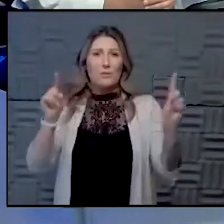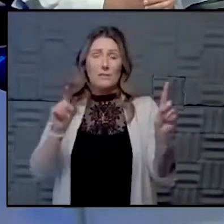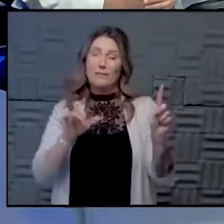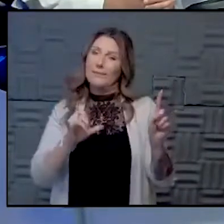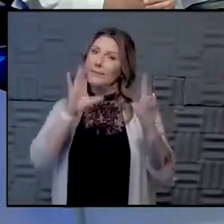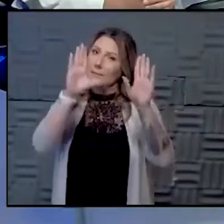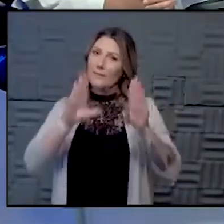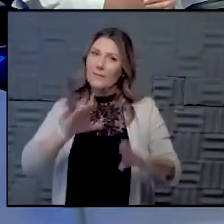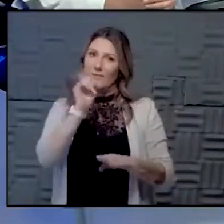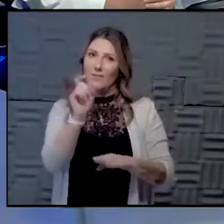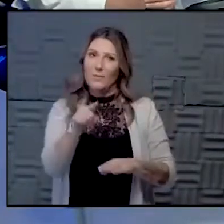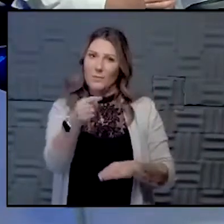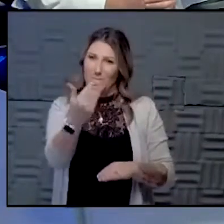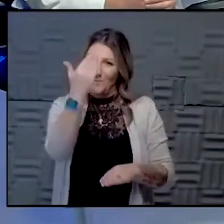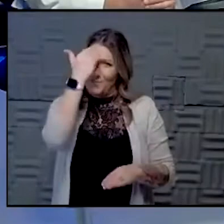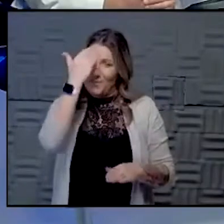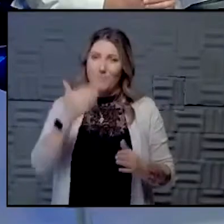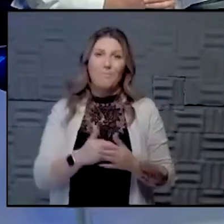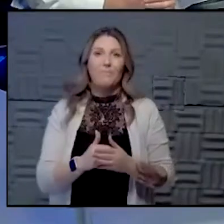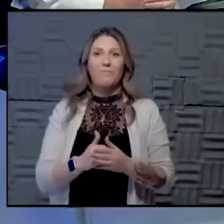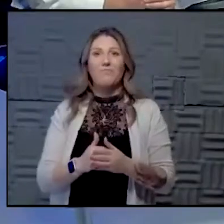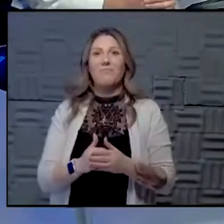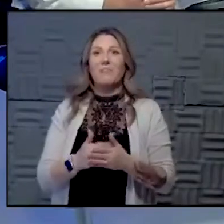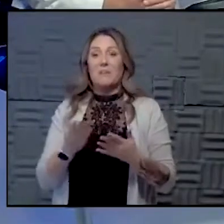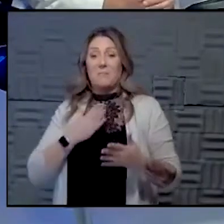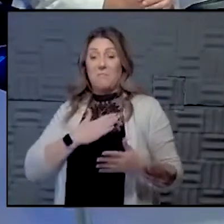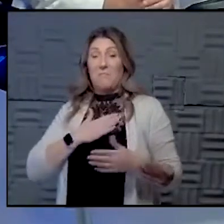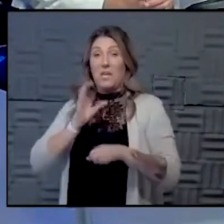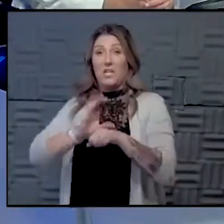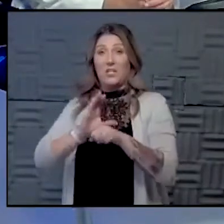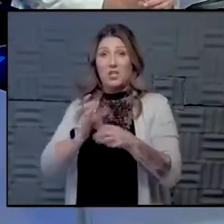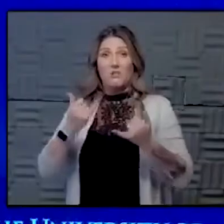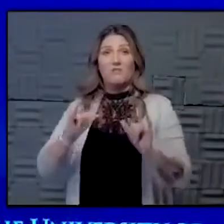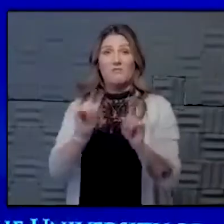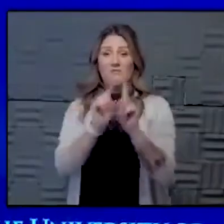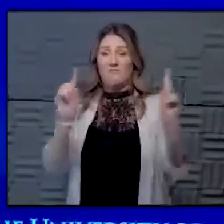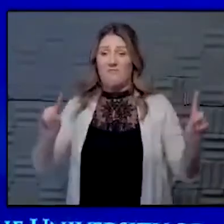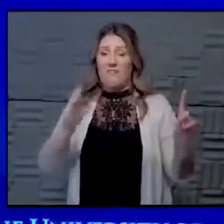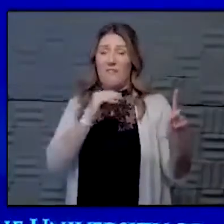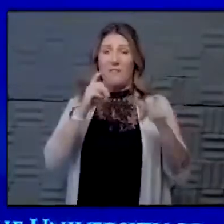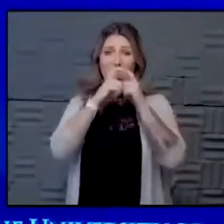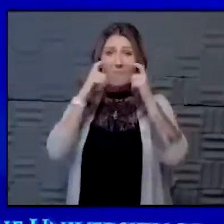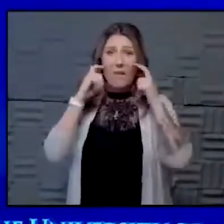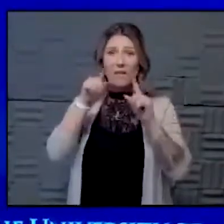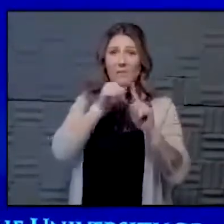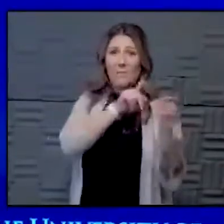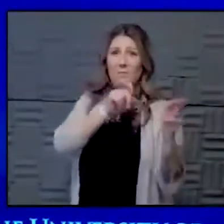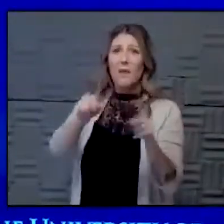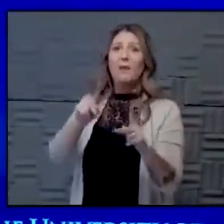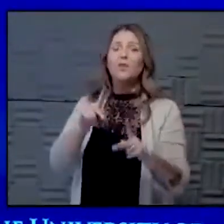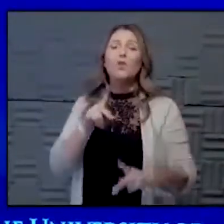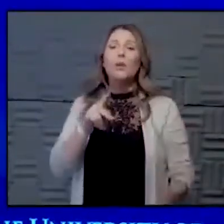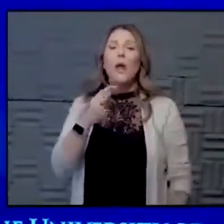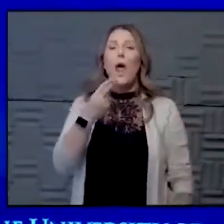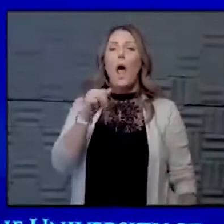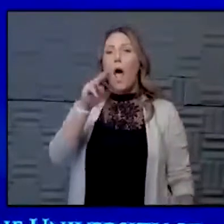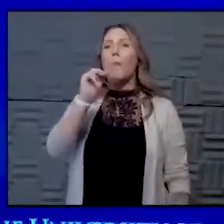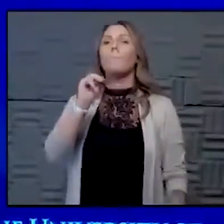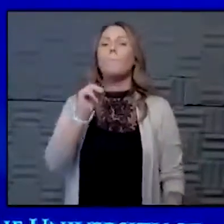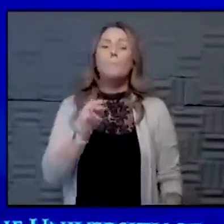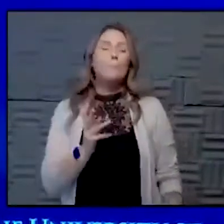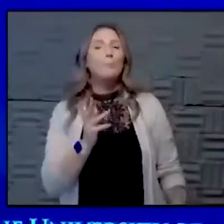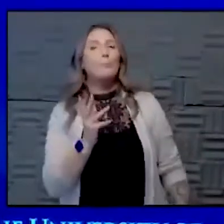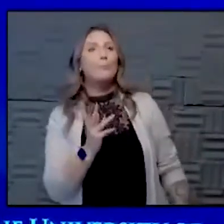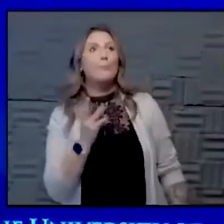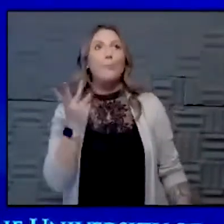Hawkeye. So our church is still distancing. We're still wearing masks when we're back, and you can hum. Maybe I mouth